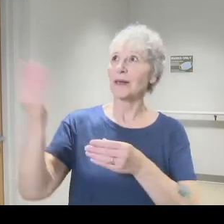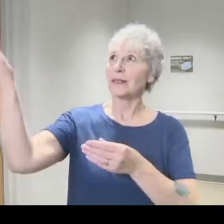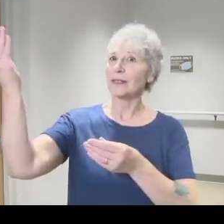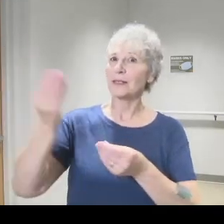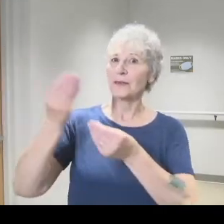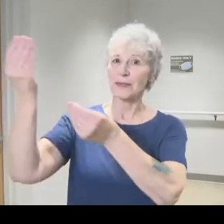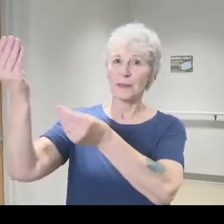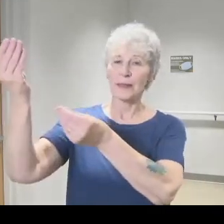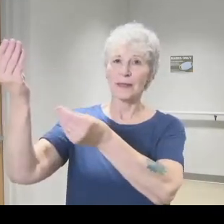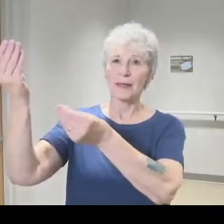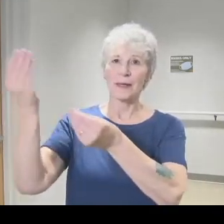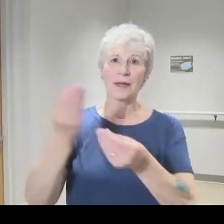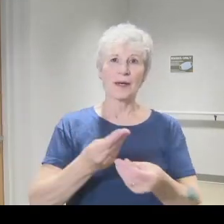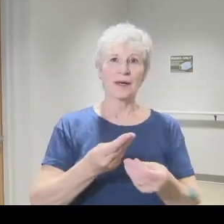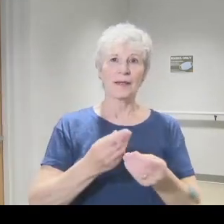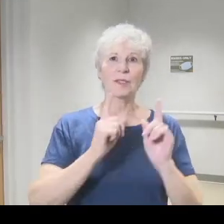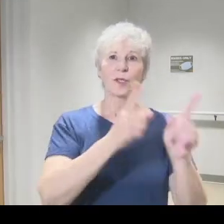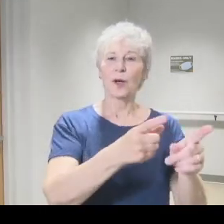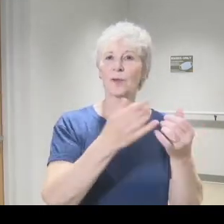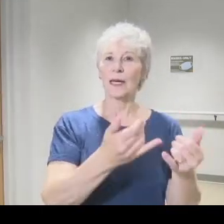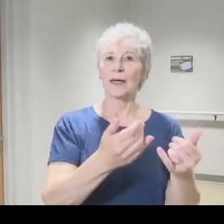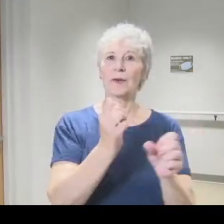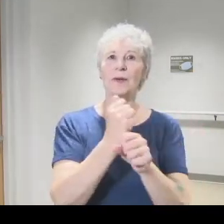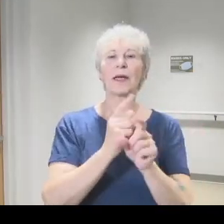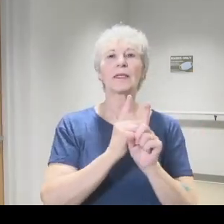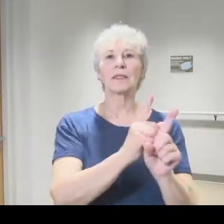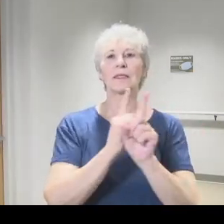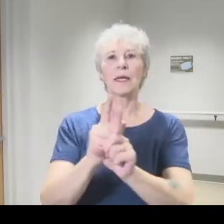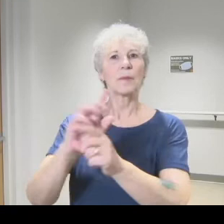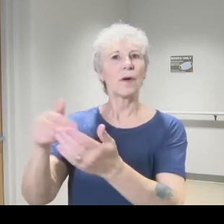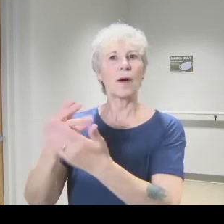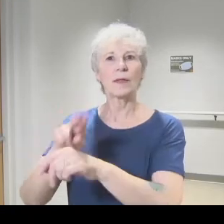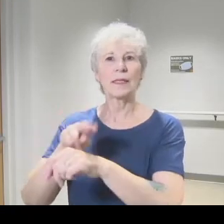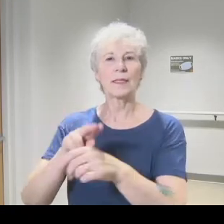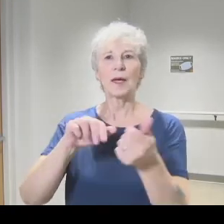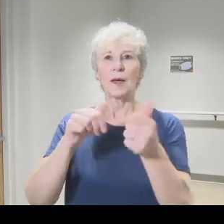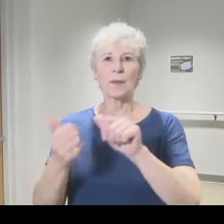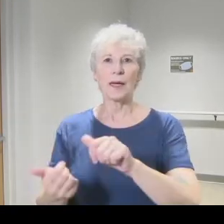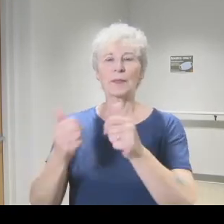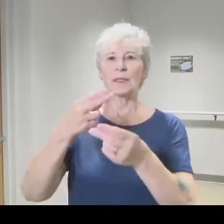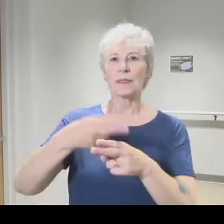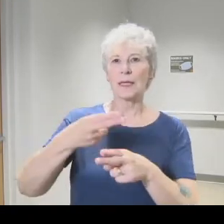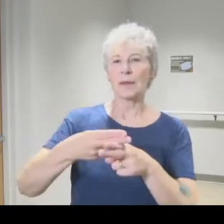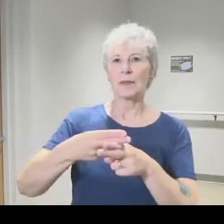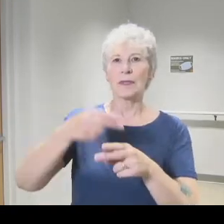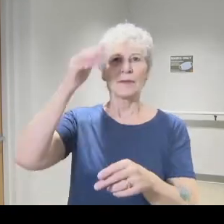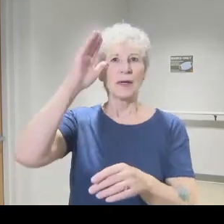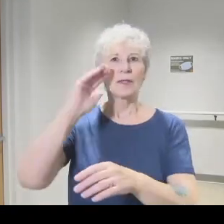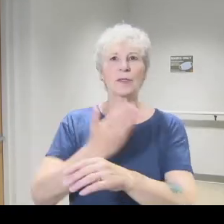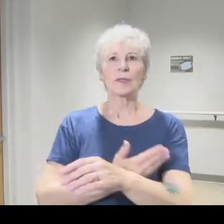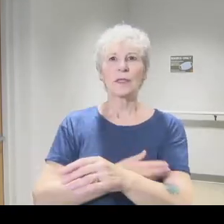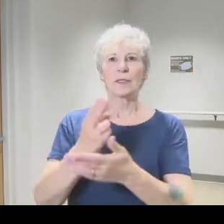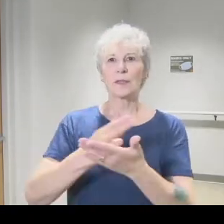me. Go, therefore, and make disciples of all nations, baptizing them in the name of the Father, the Son, and the Holy Spirit.'"